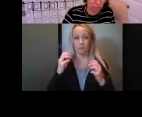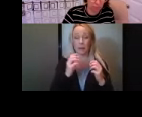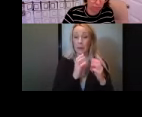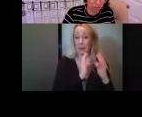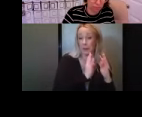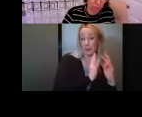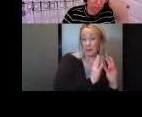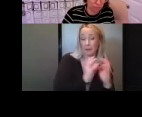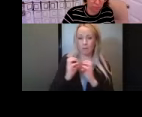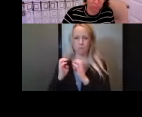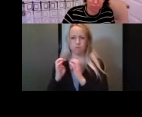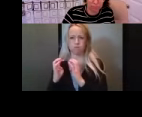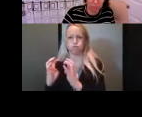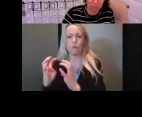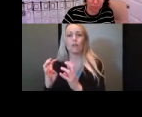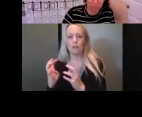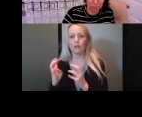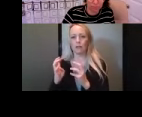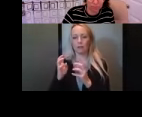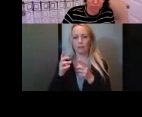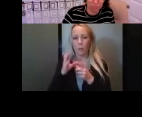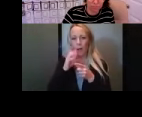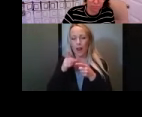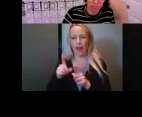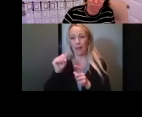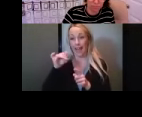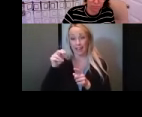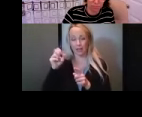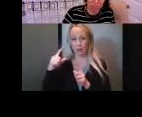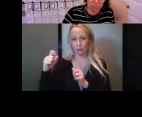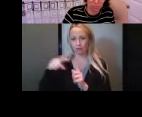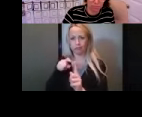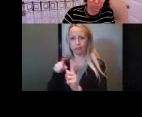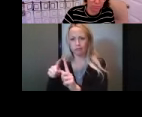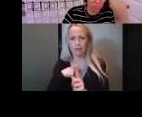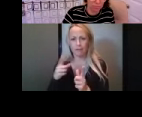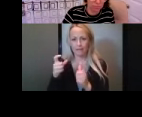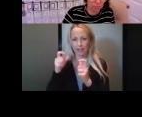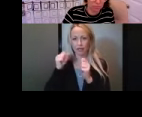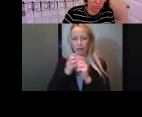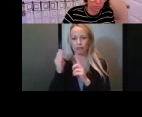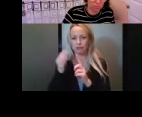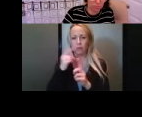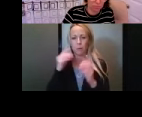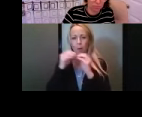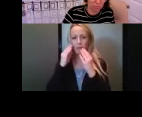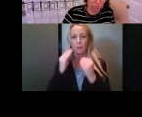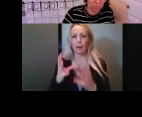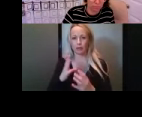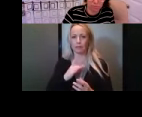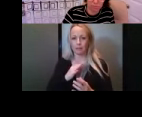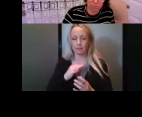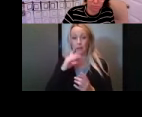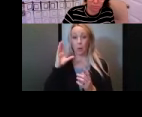developmental changes that occur that allow these axons to conduct signals faster, to transmit more information. And we're going to see